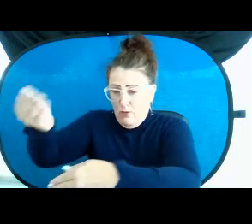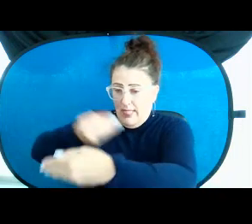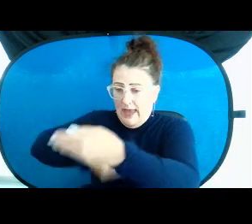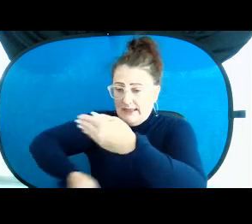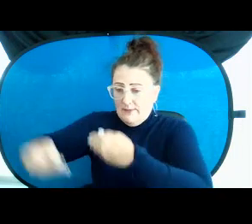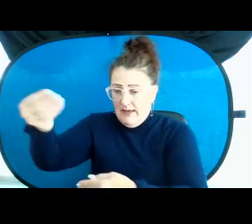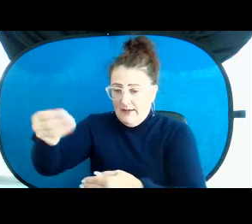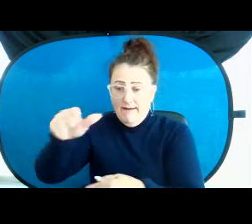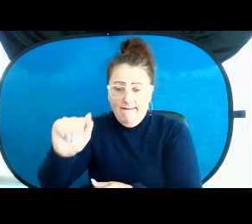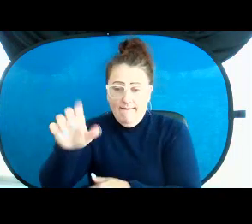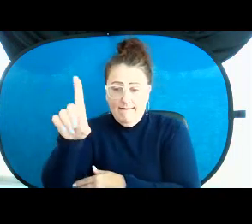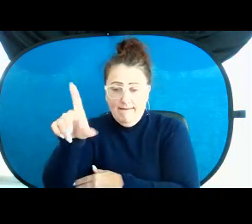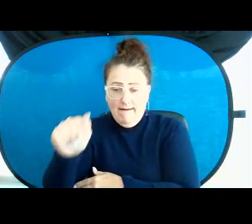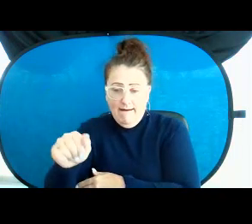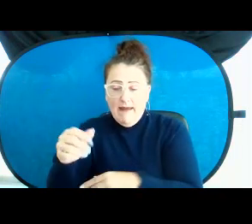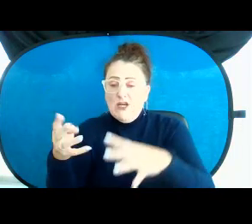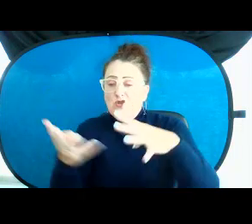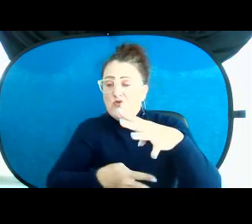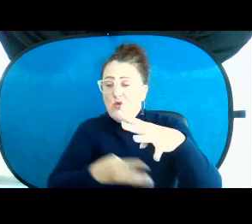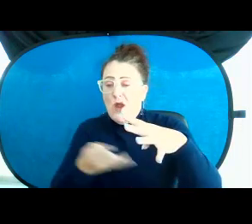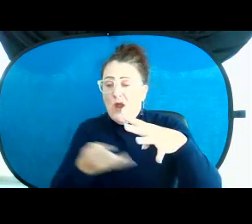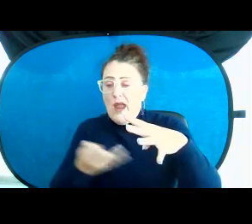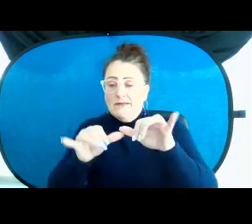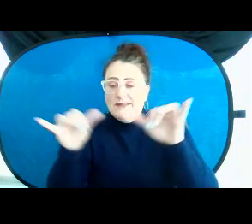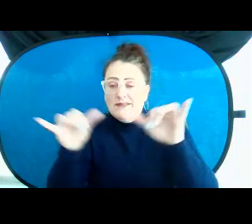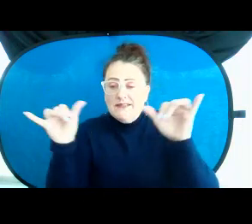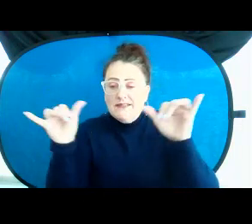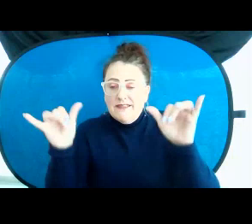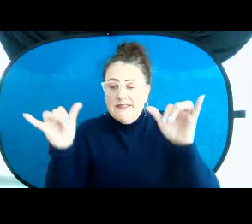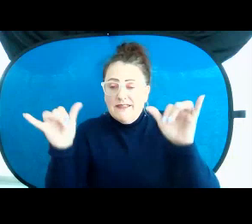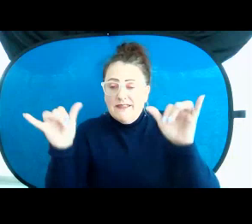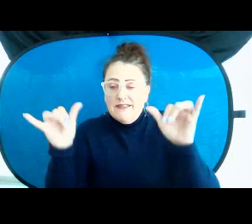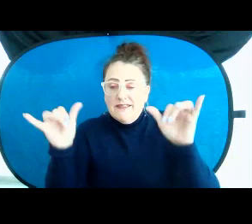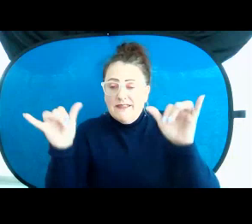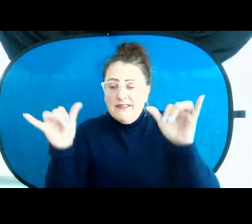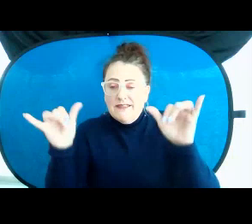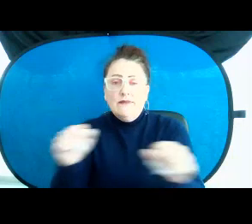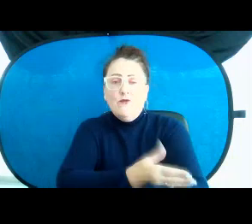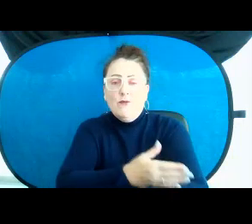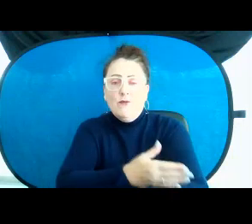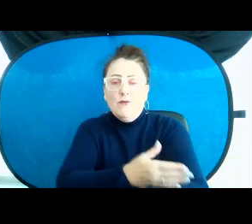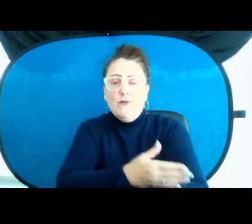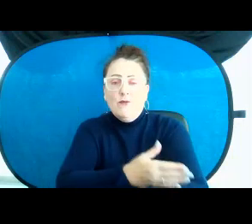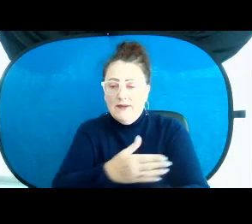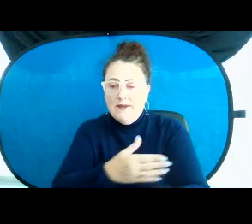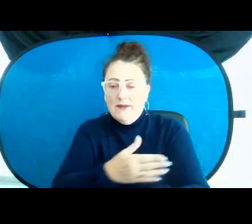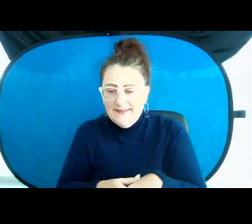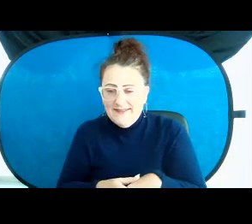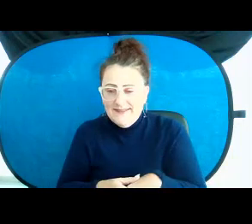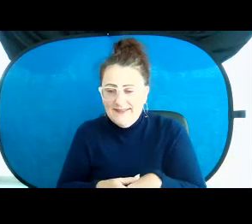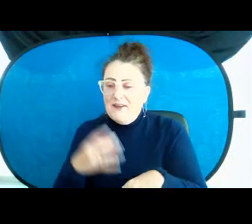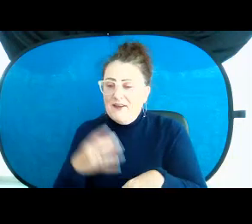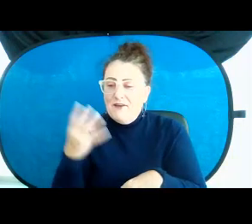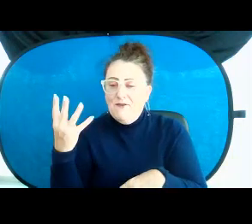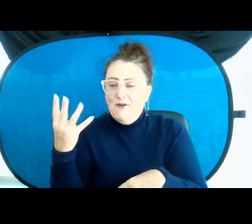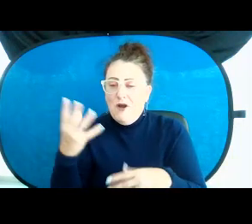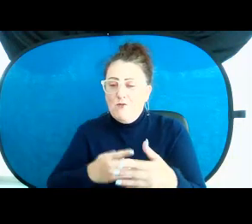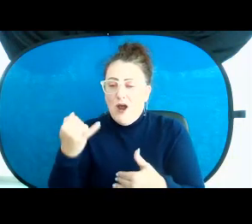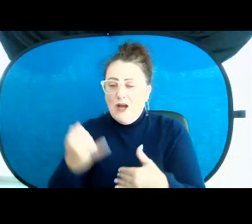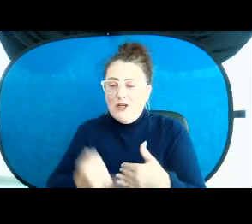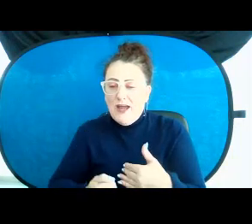ADA, drainage system restoration, and safety improvements. 4 of the projects being considered are utilizing